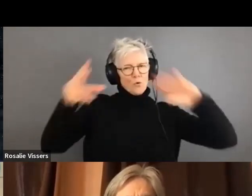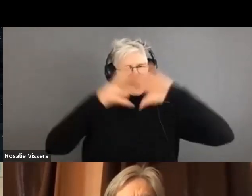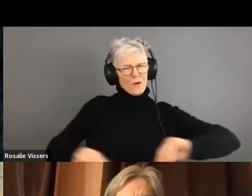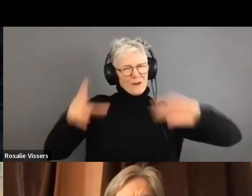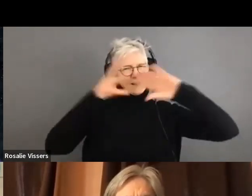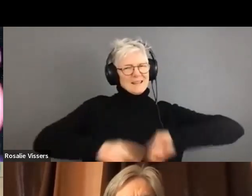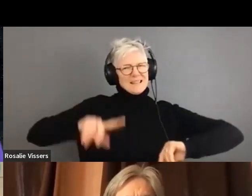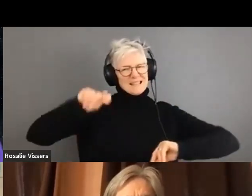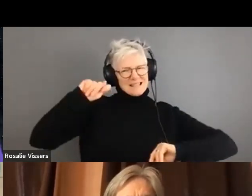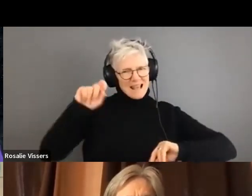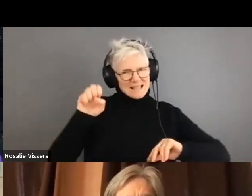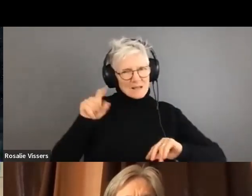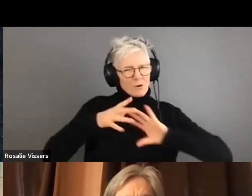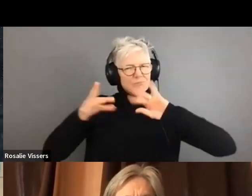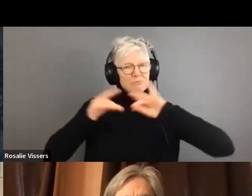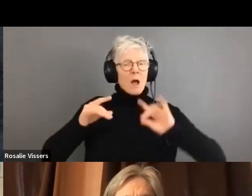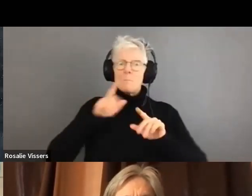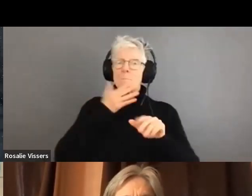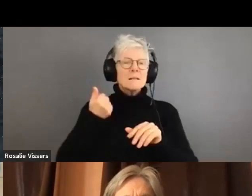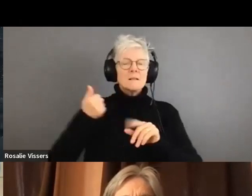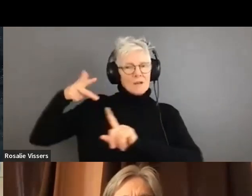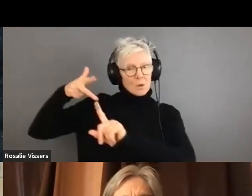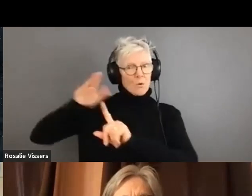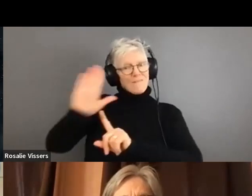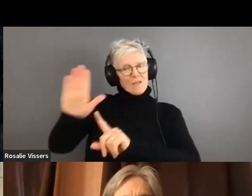And I'm going to go deeper, get video testimonials.